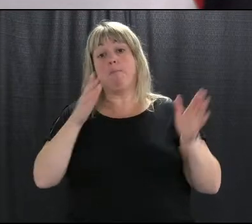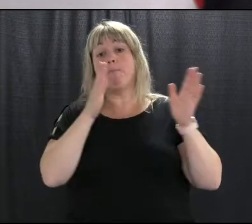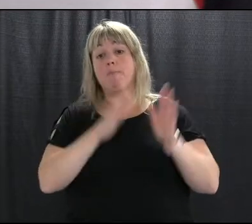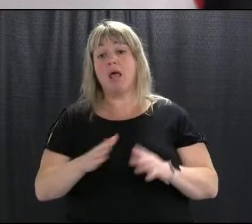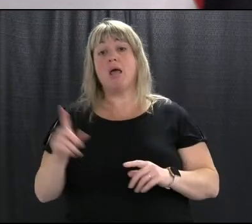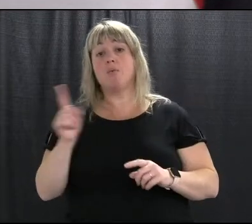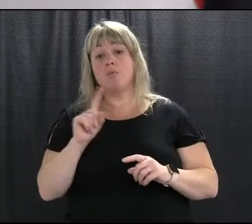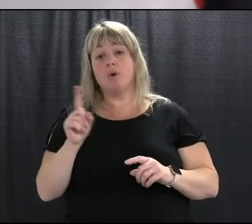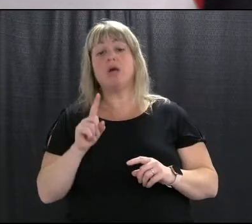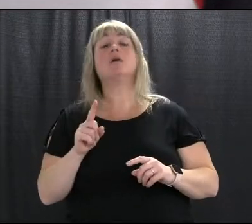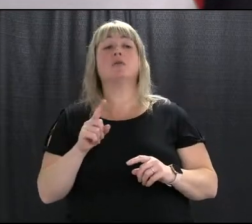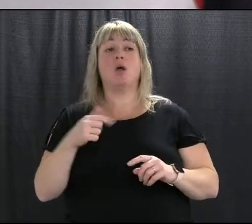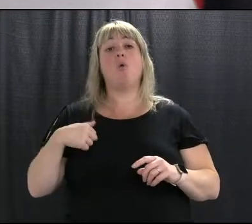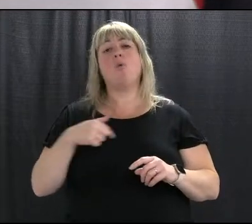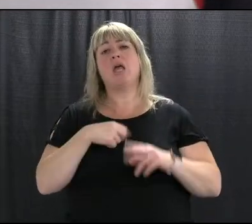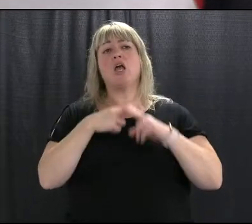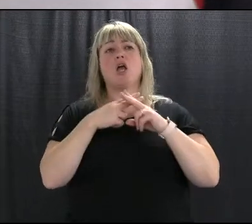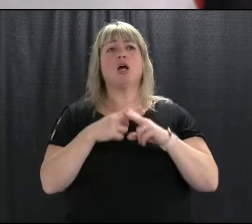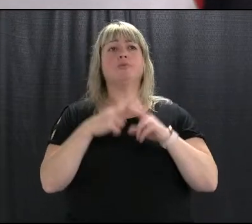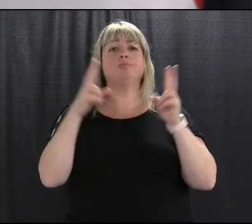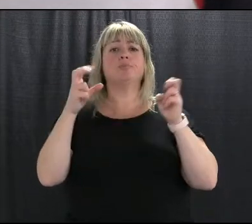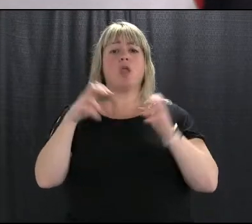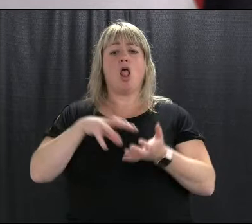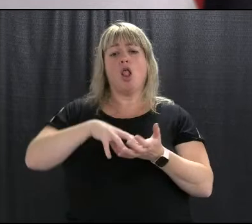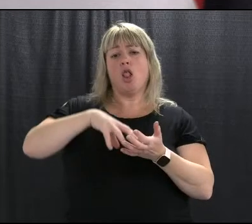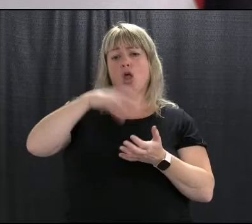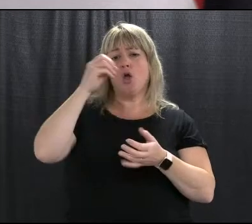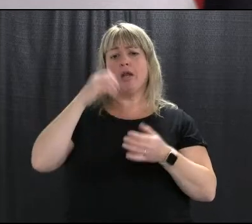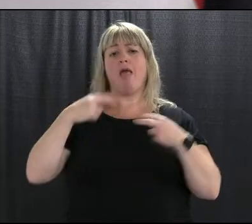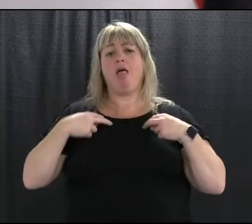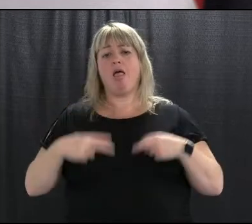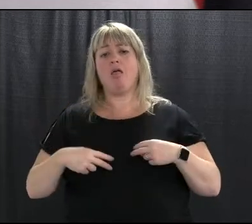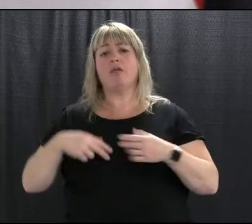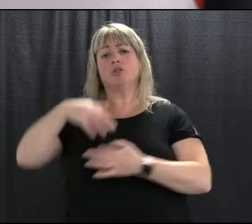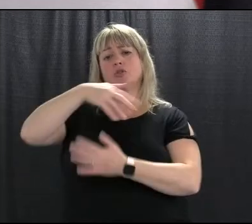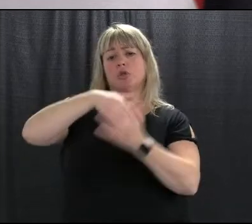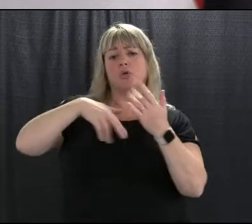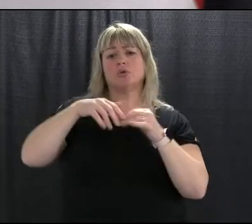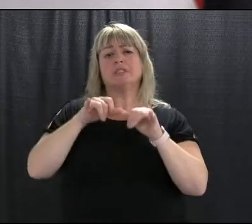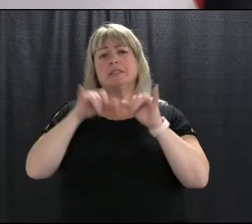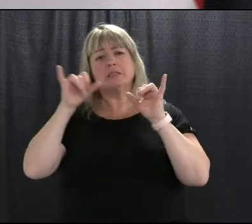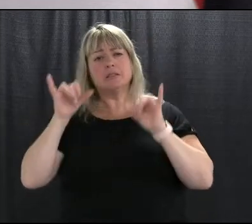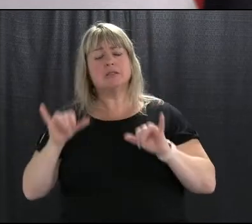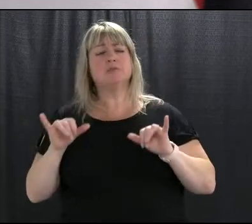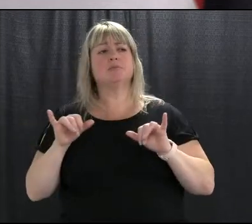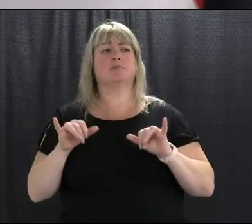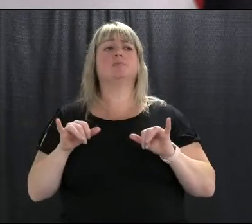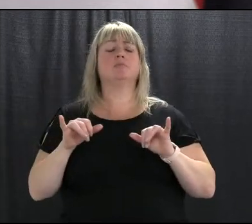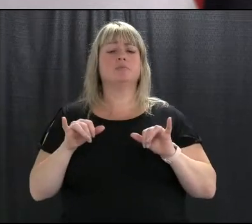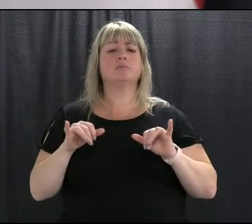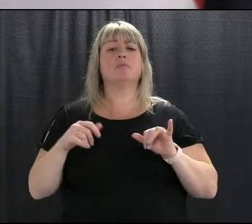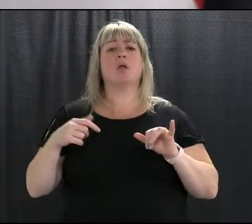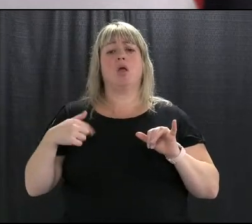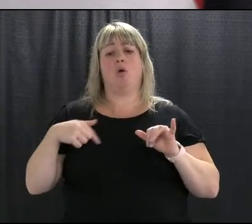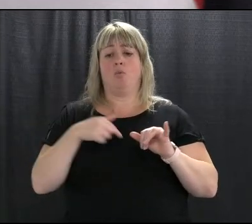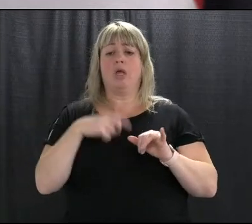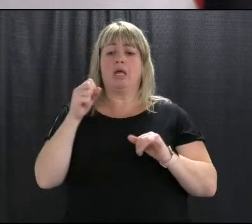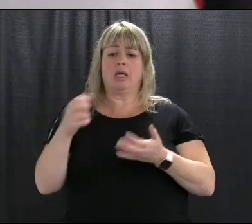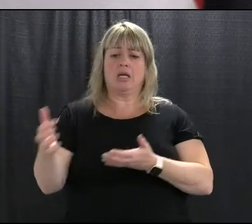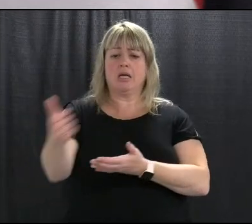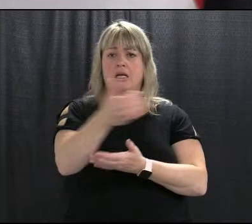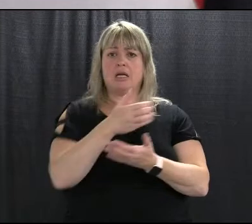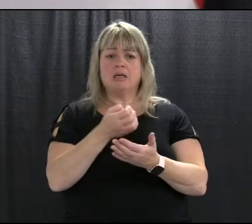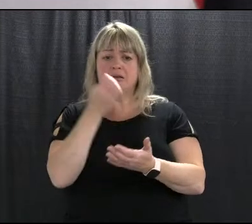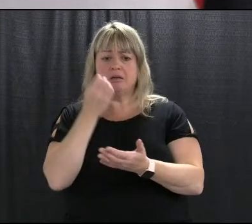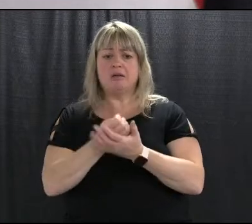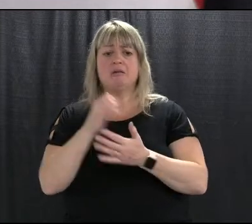all around what we call a learning, health and social system. And by that I mean is using evidence to determine